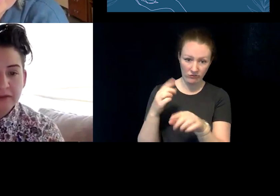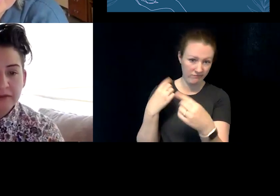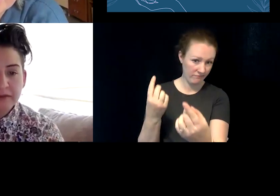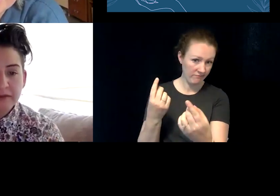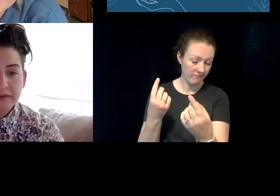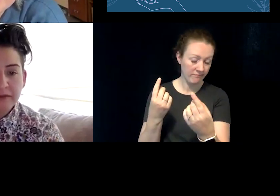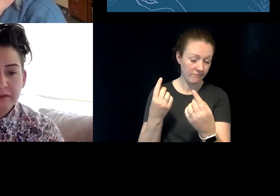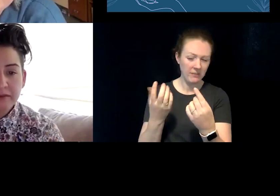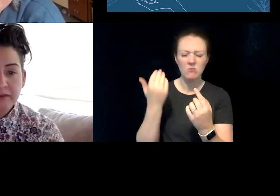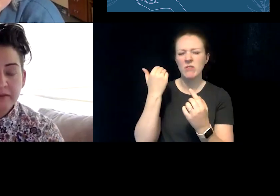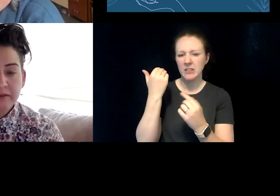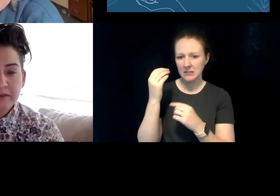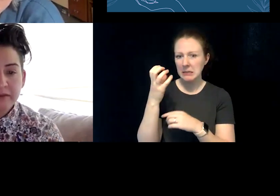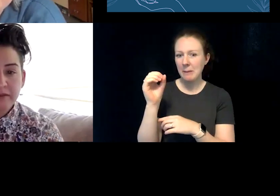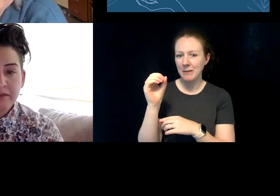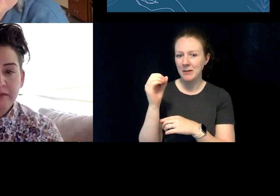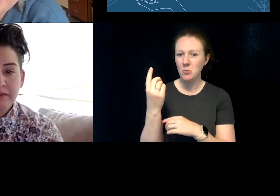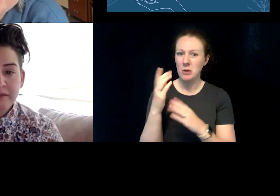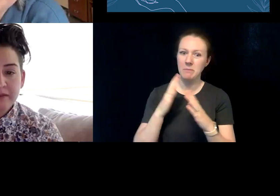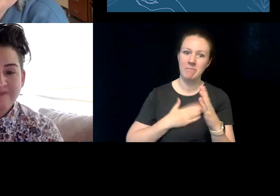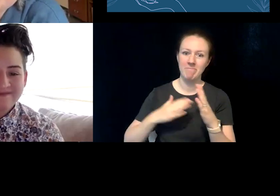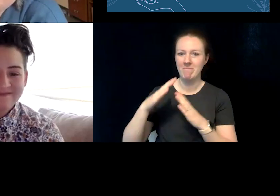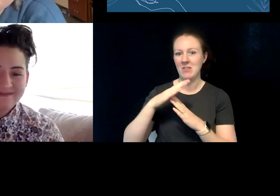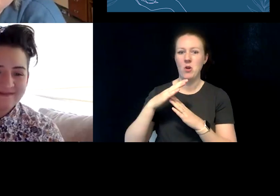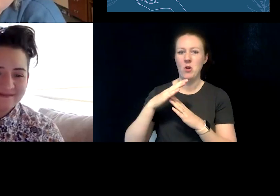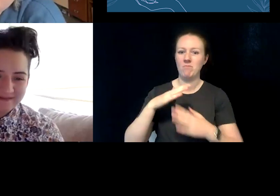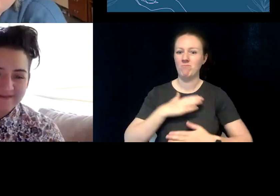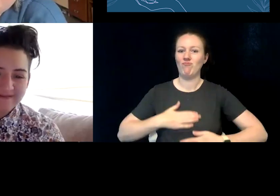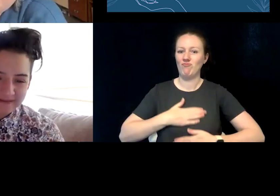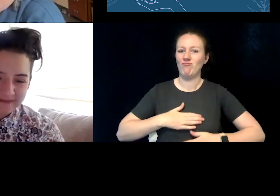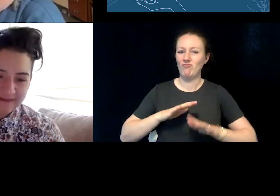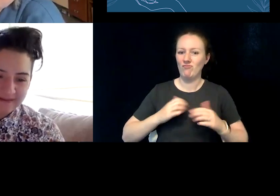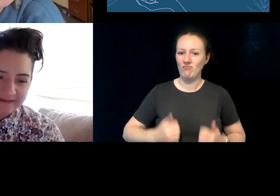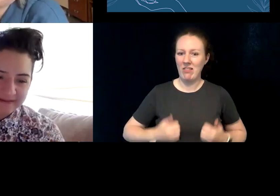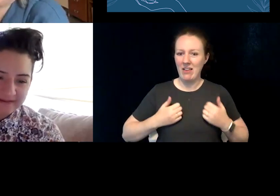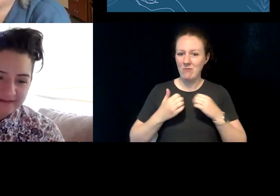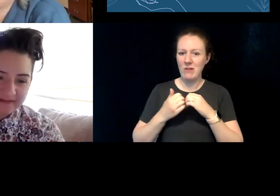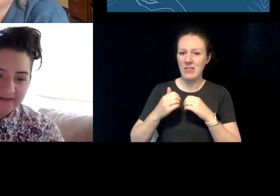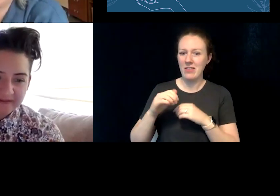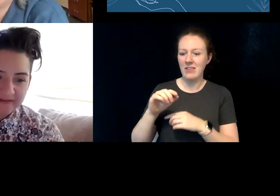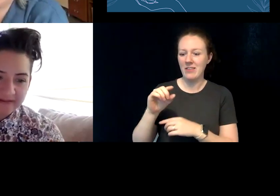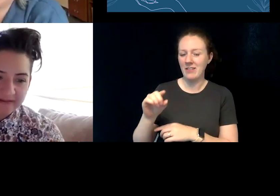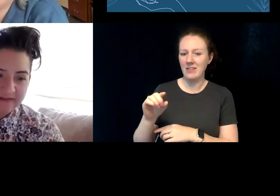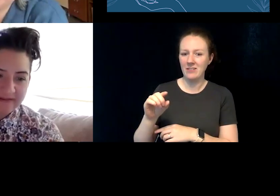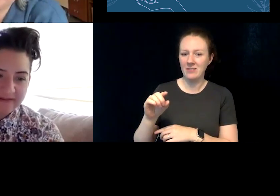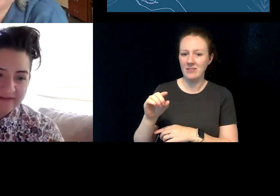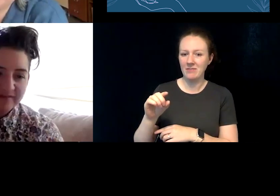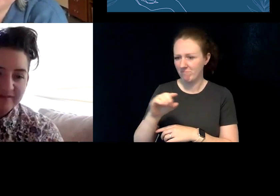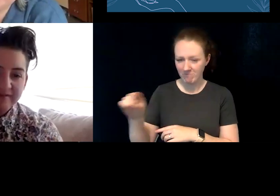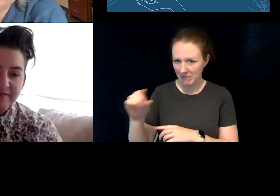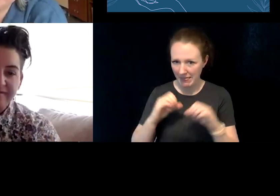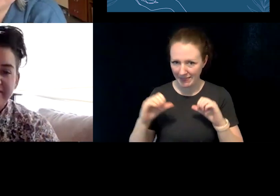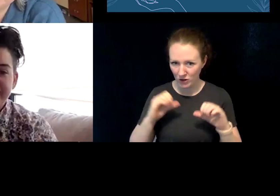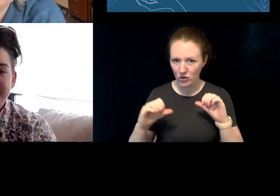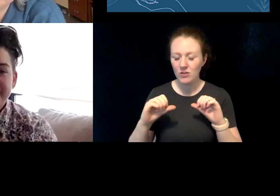my greatest joys in my life, Rice and Beans Theater with Pedro Chamele, which we co-founded, and he's running it